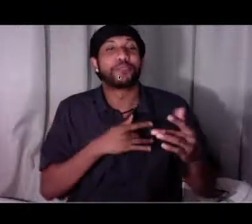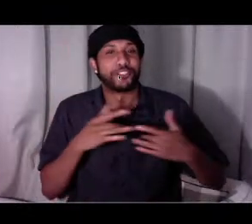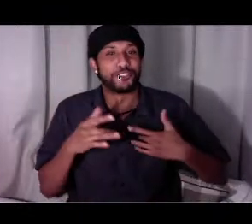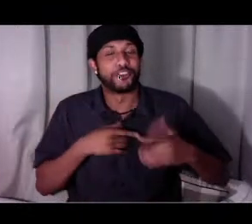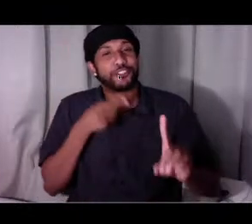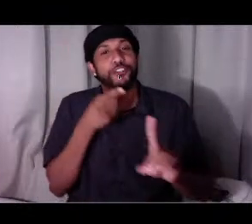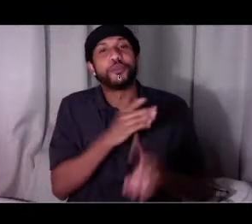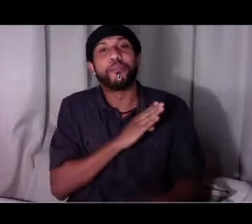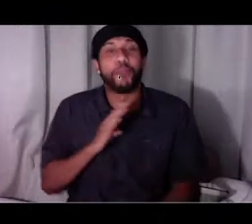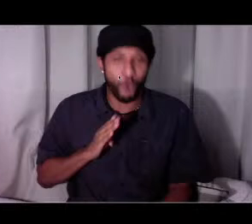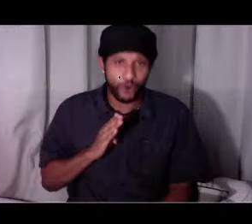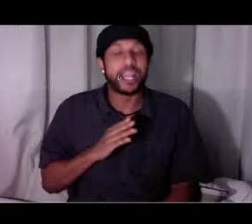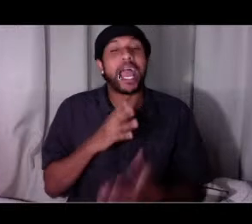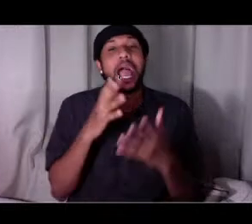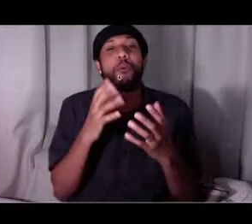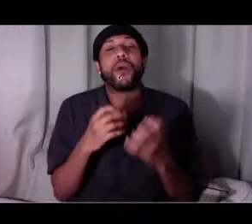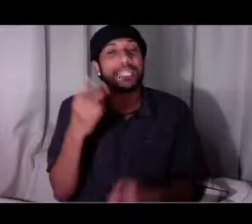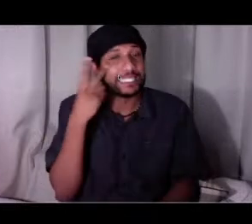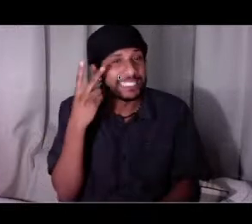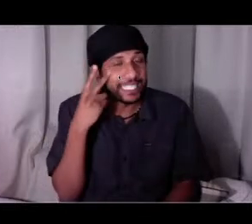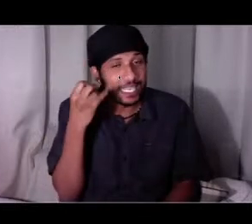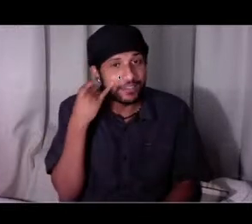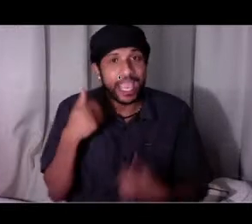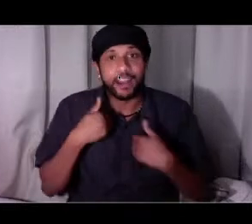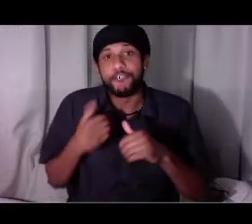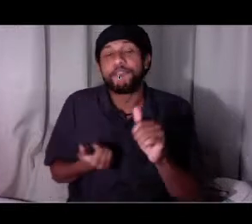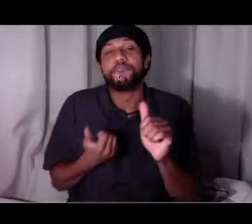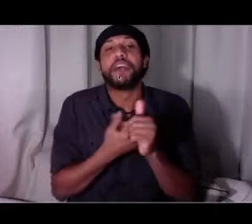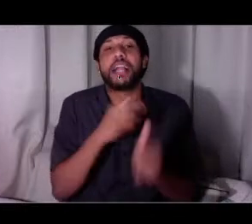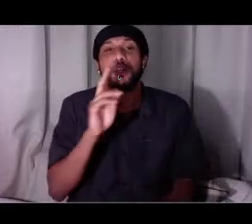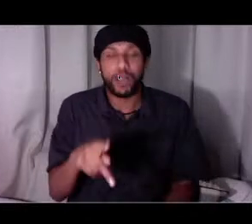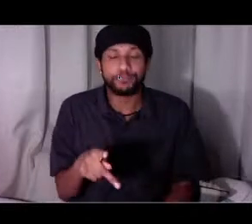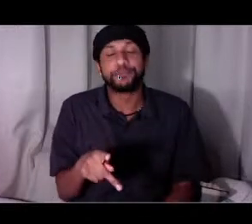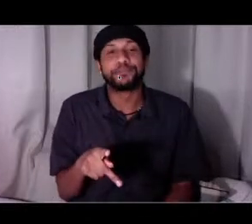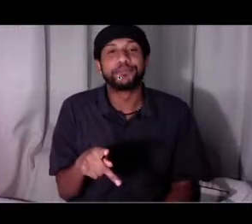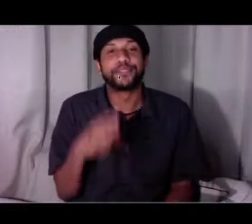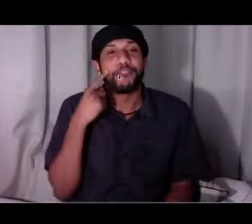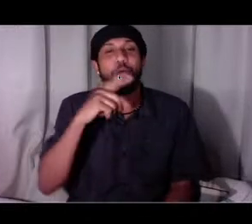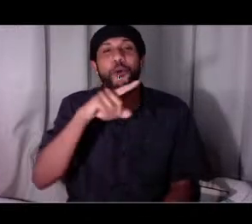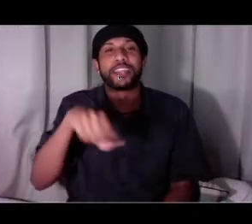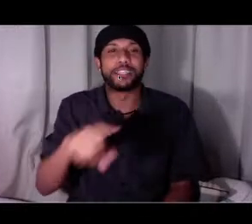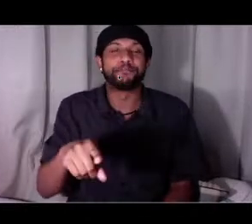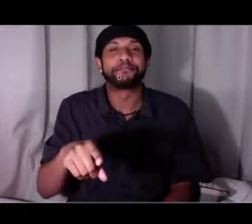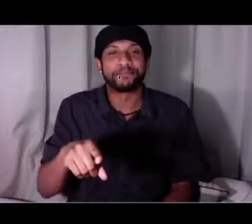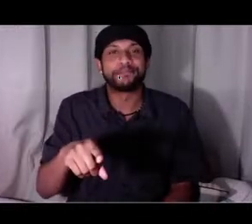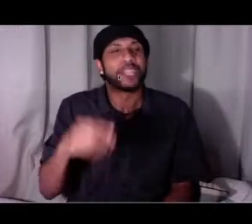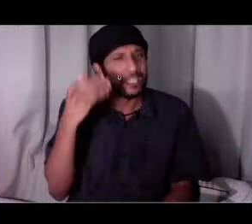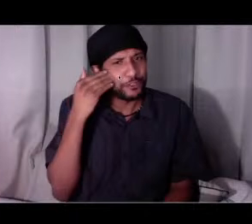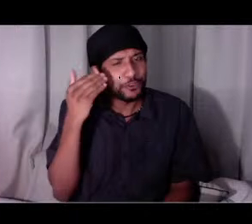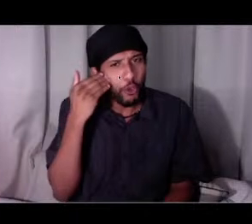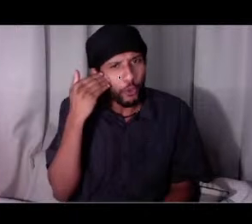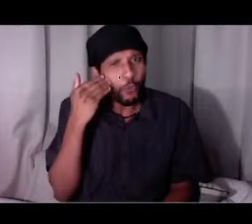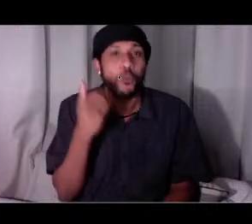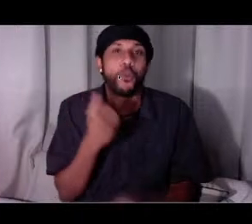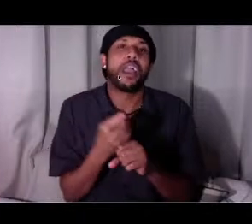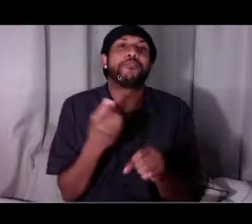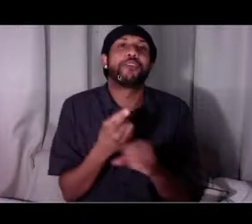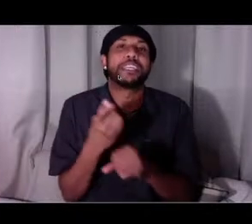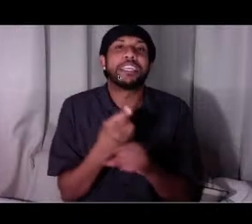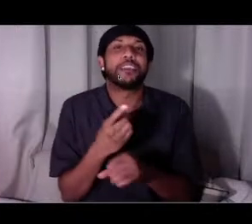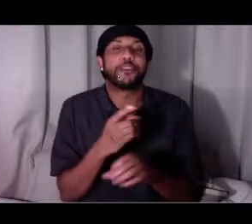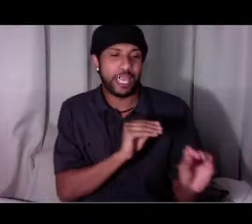board and I just wanted to see if there was a followup uh for them uh you know they every year they